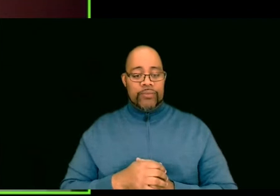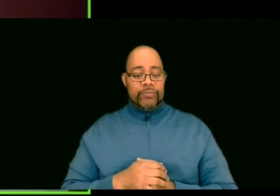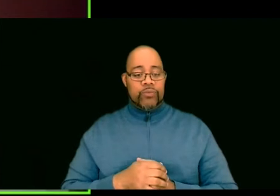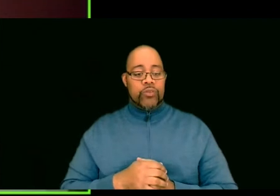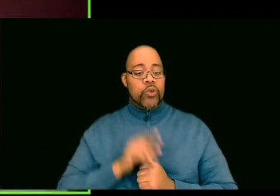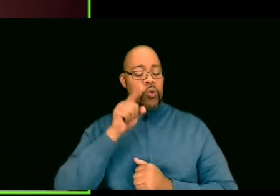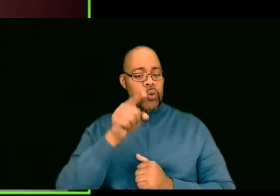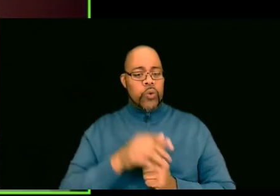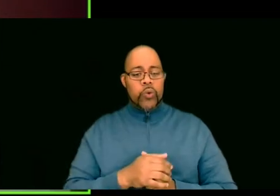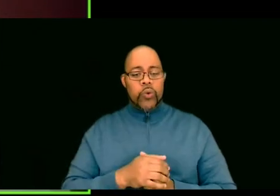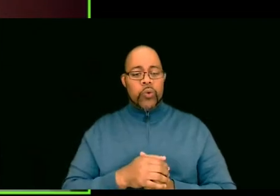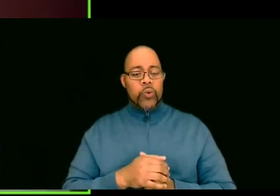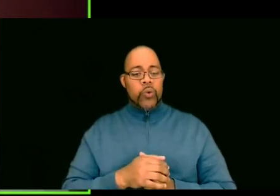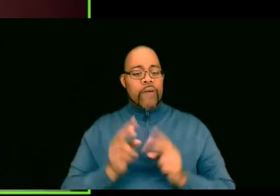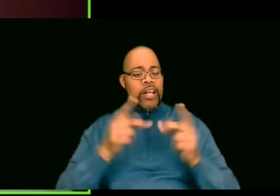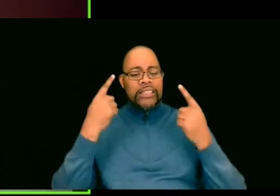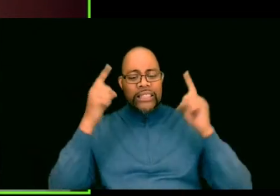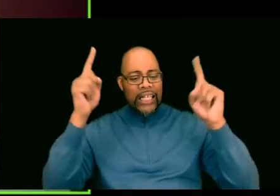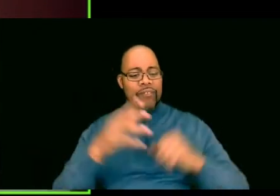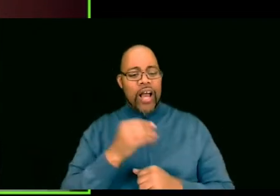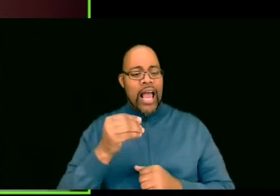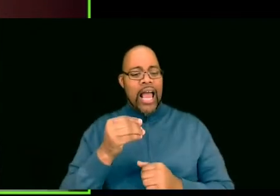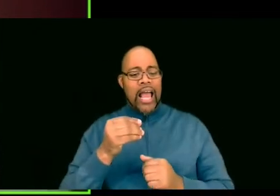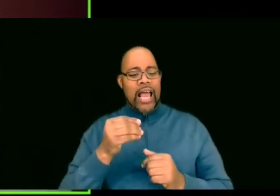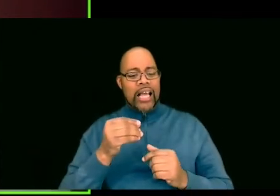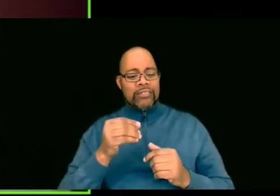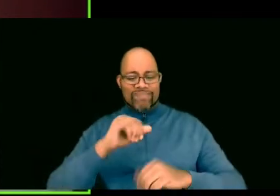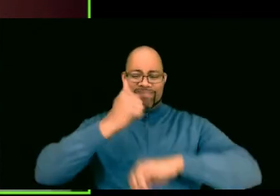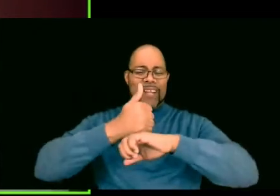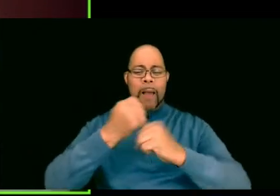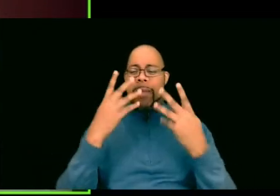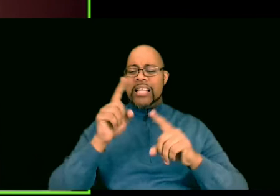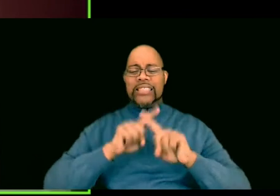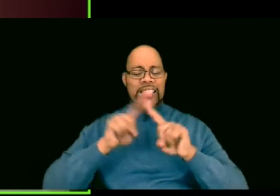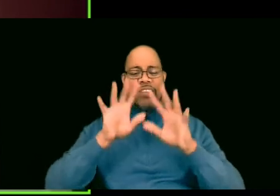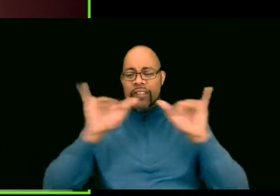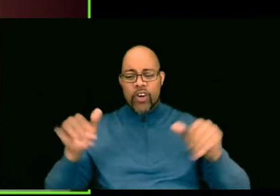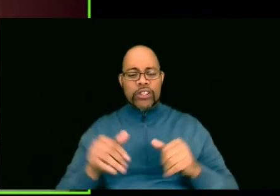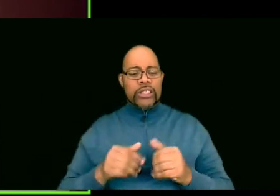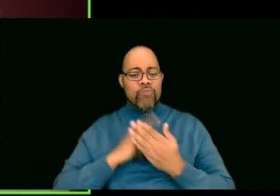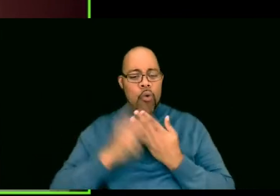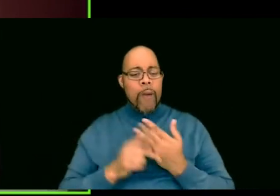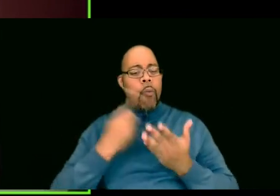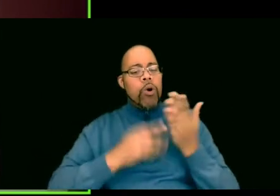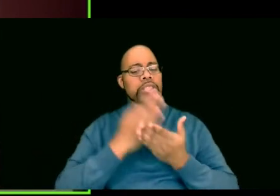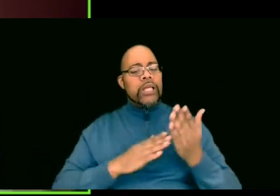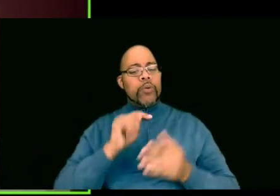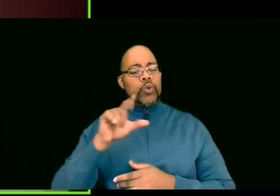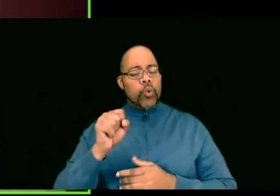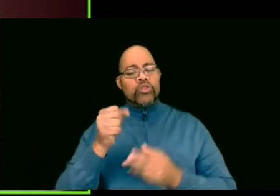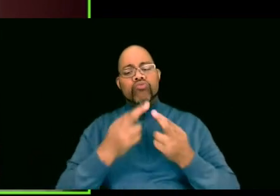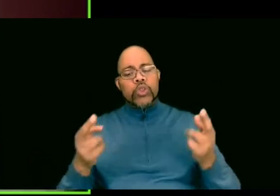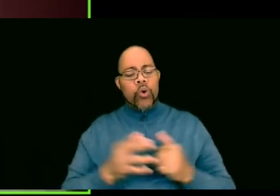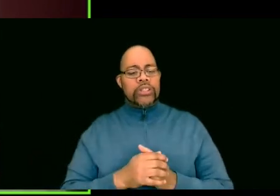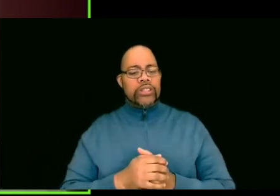me. You've been very successful in spearheading so many diversity initiatives. What are some of